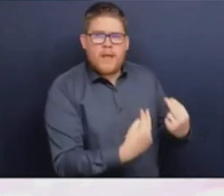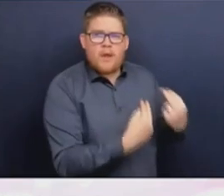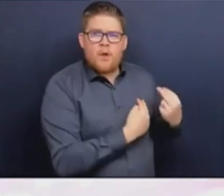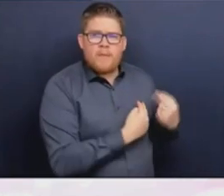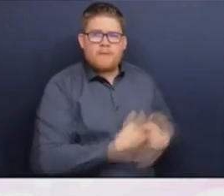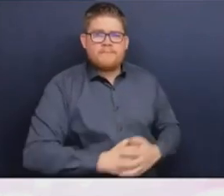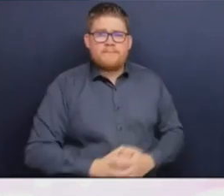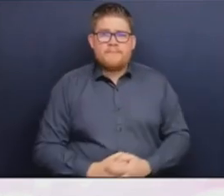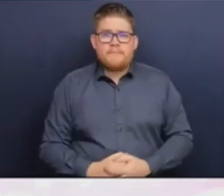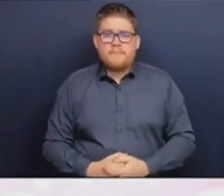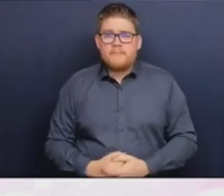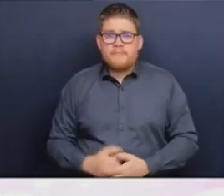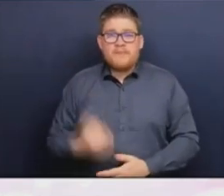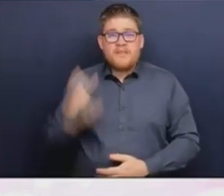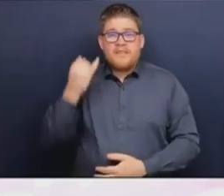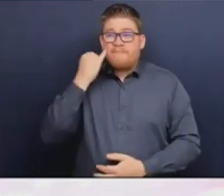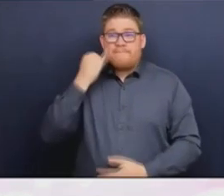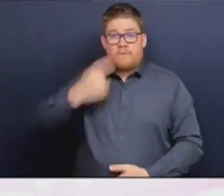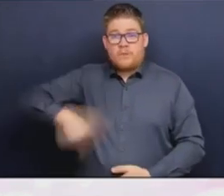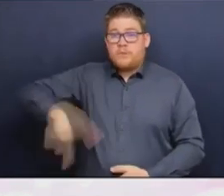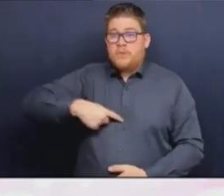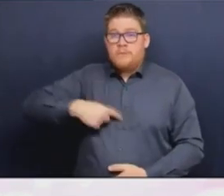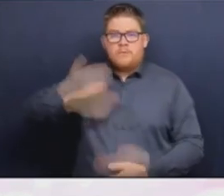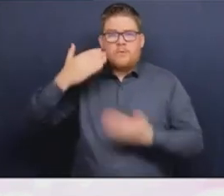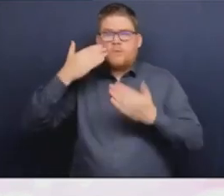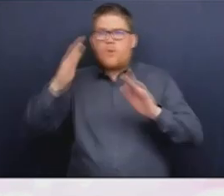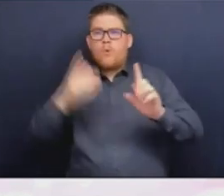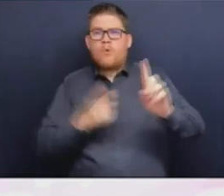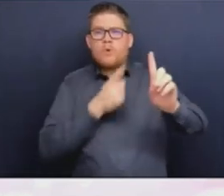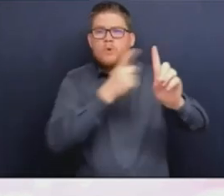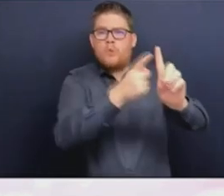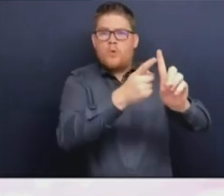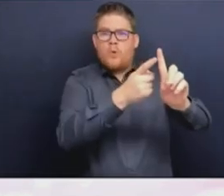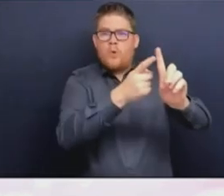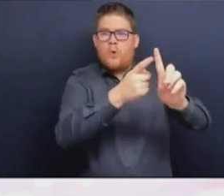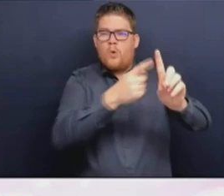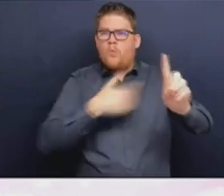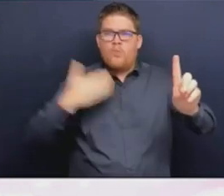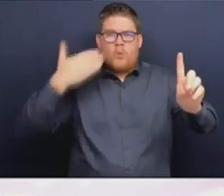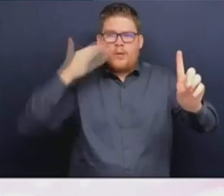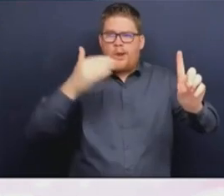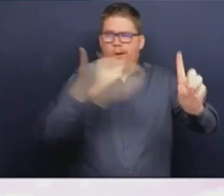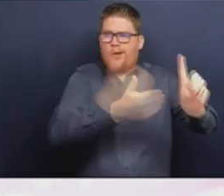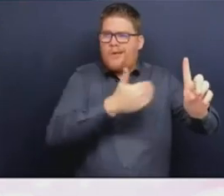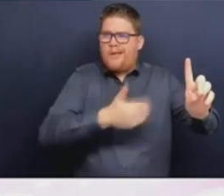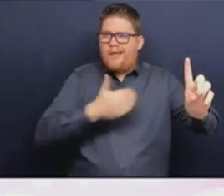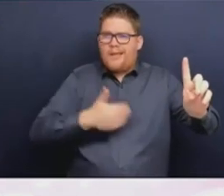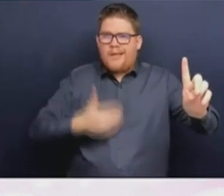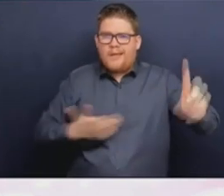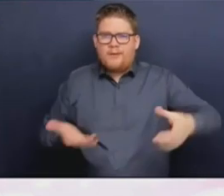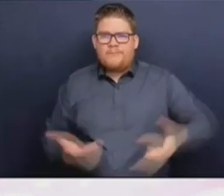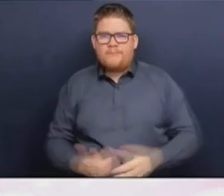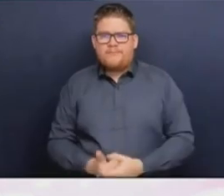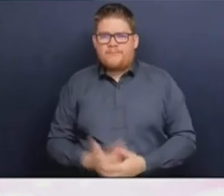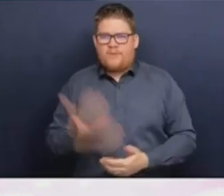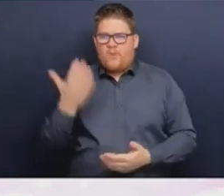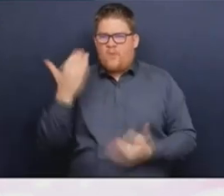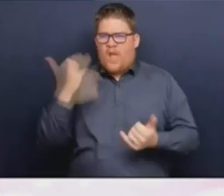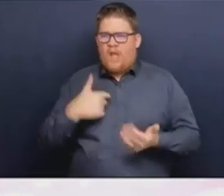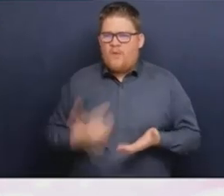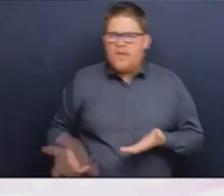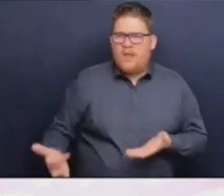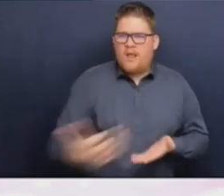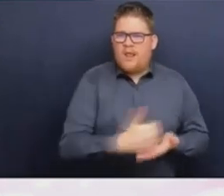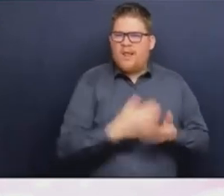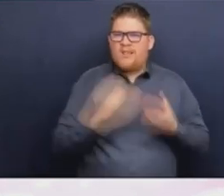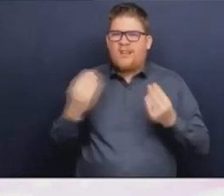there, then there's no point in collecting the data. But I do want to say a few things about data. We have a tendency to use